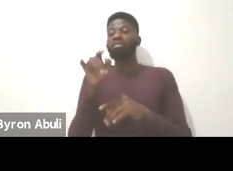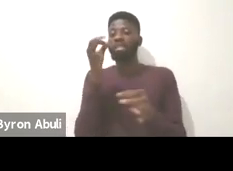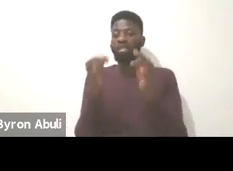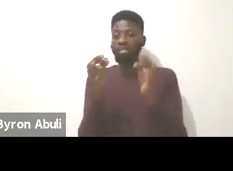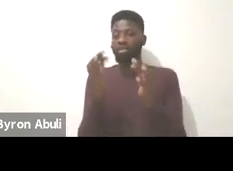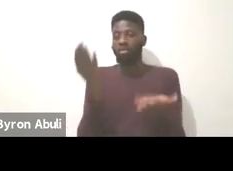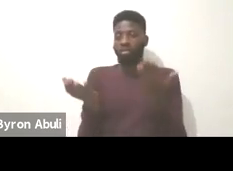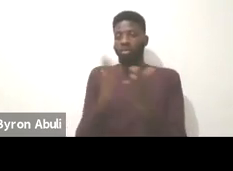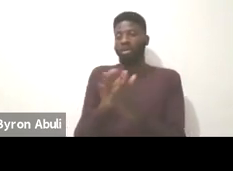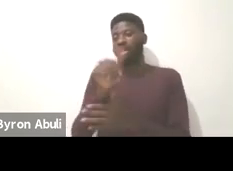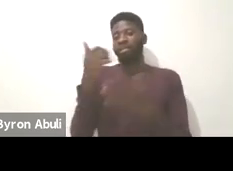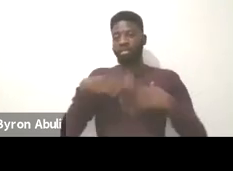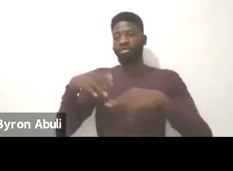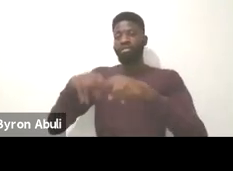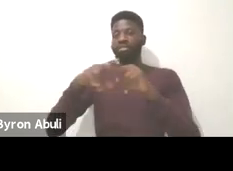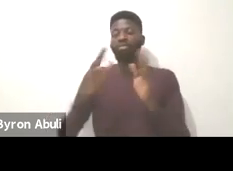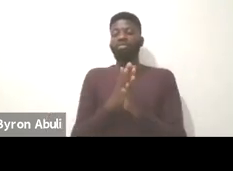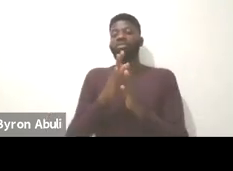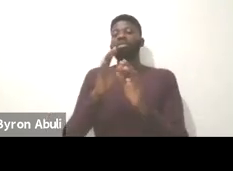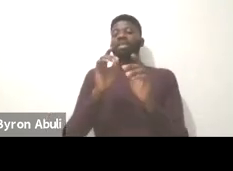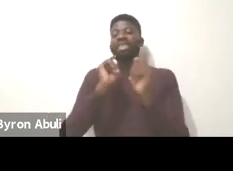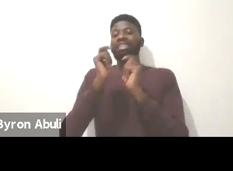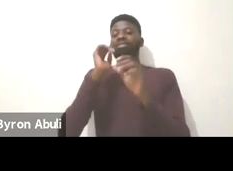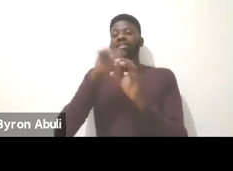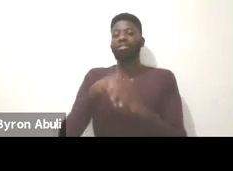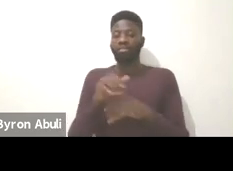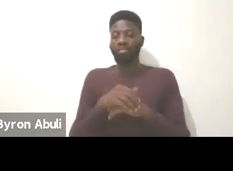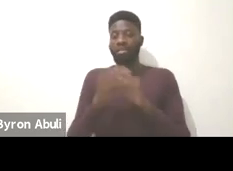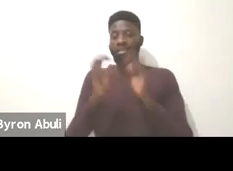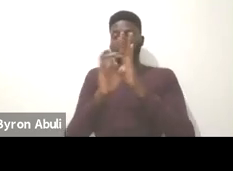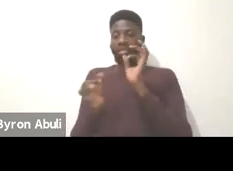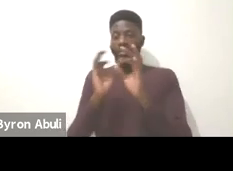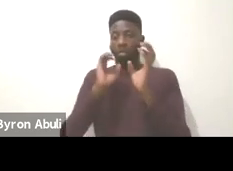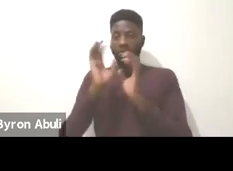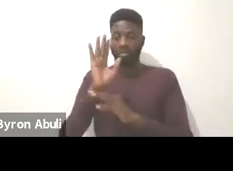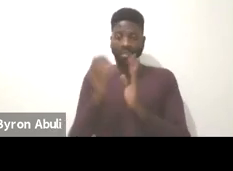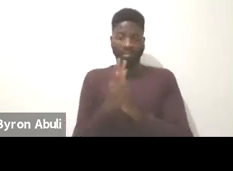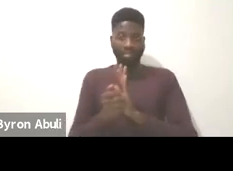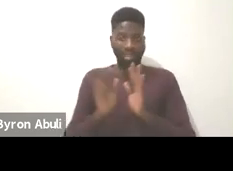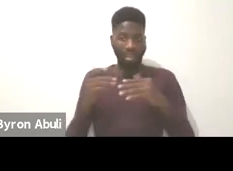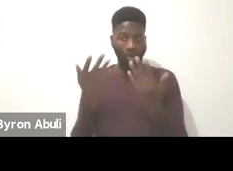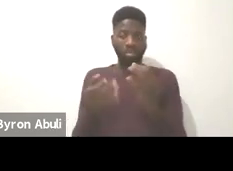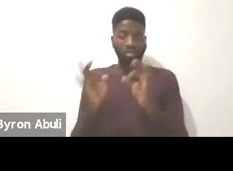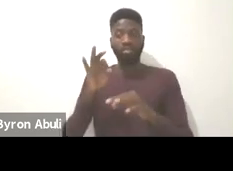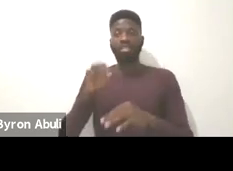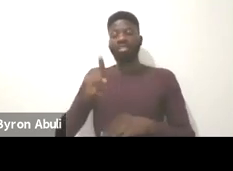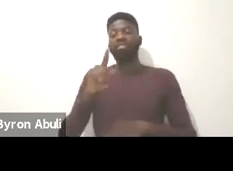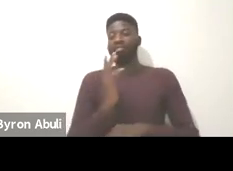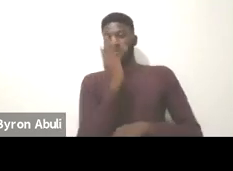people that you're sitting with in the interview. For example, if your communication skills, if you're a bit shy or